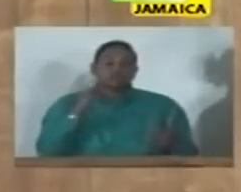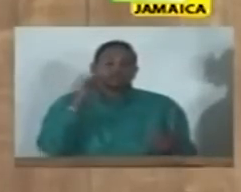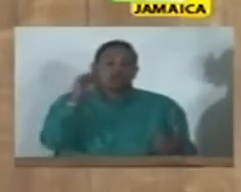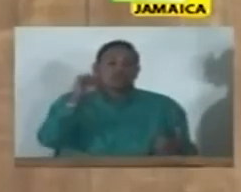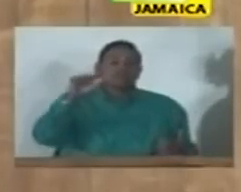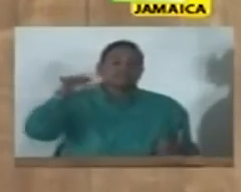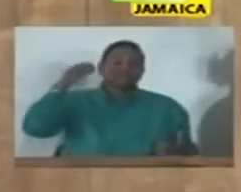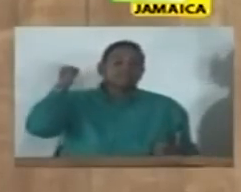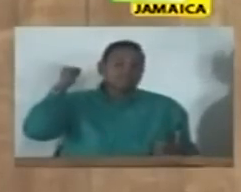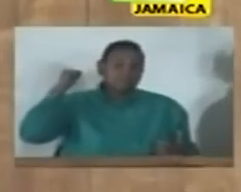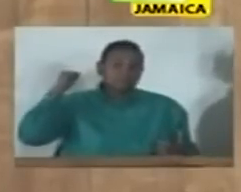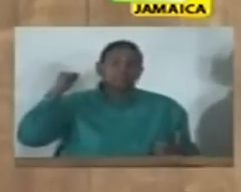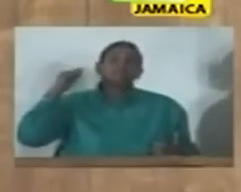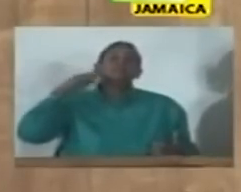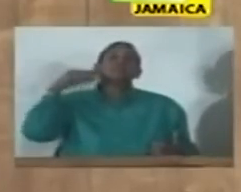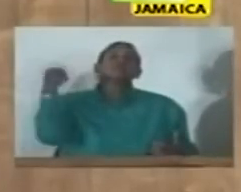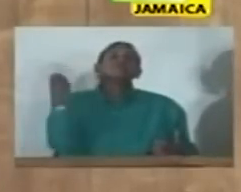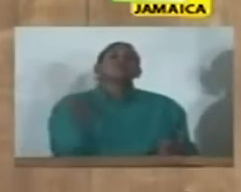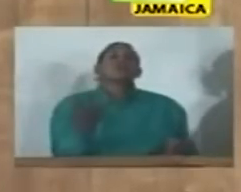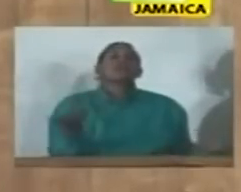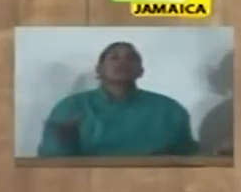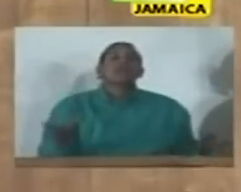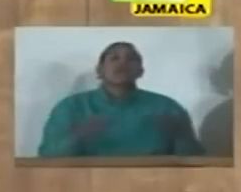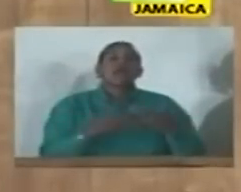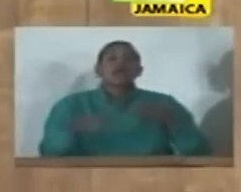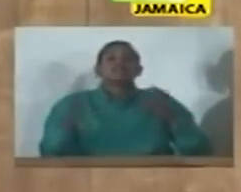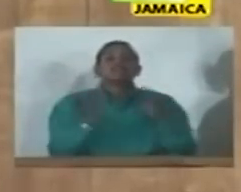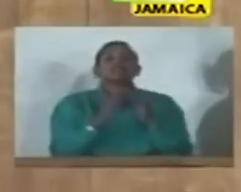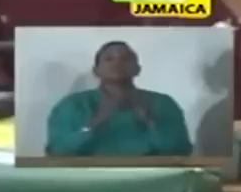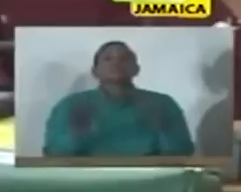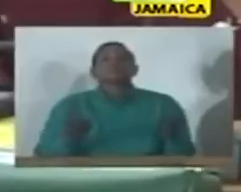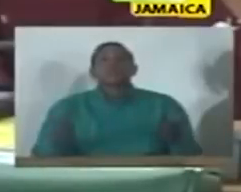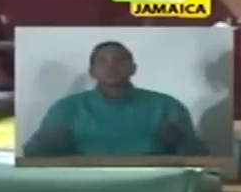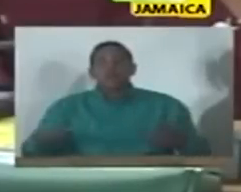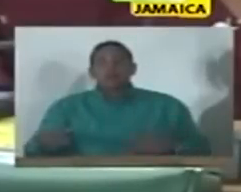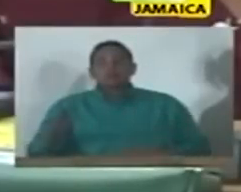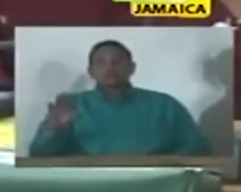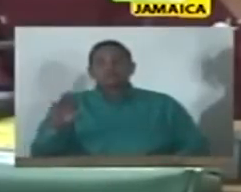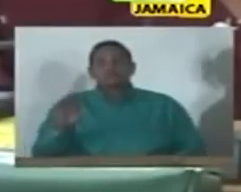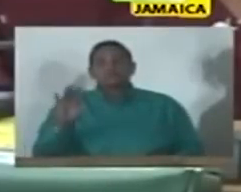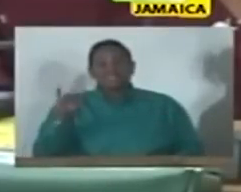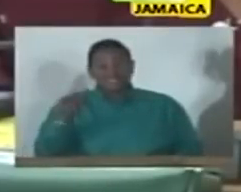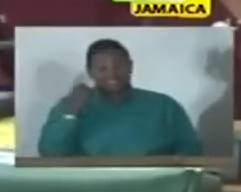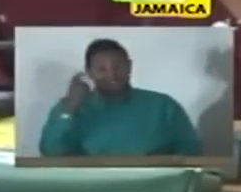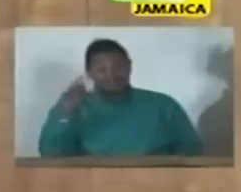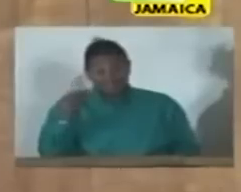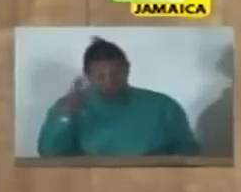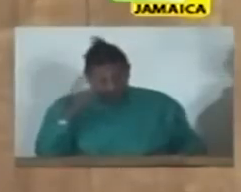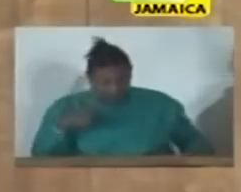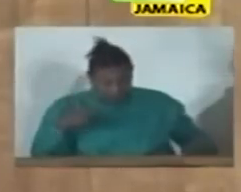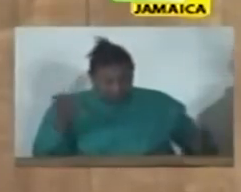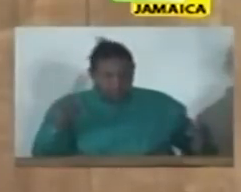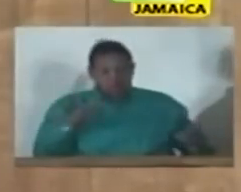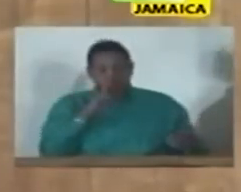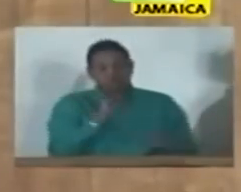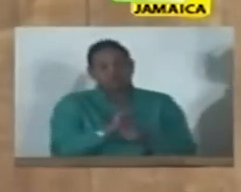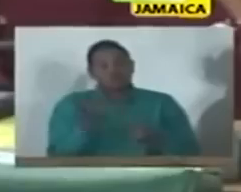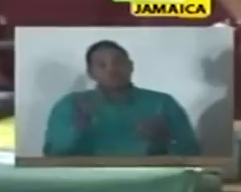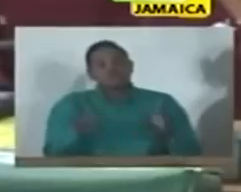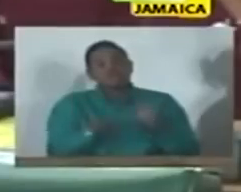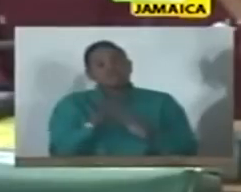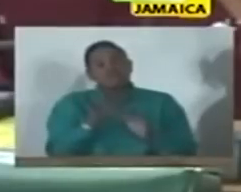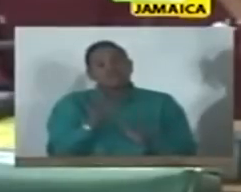time ago, and we brought them back after the sitting. So that's, if you can hear me, President, that's what I'm really trying to find